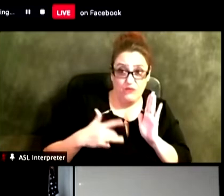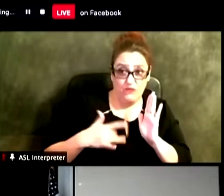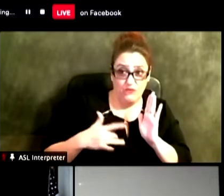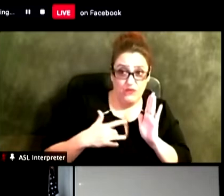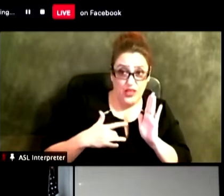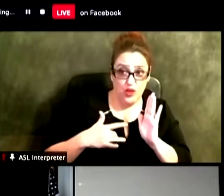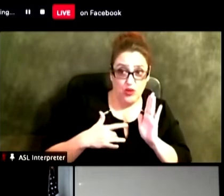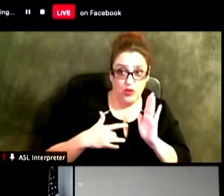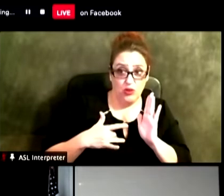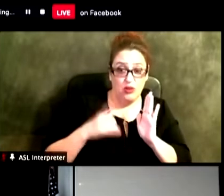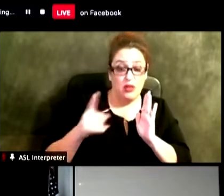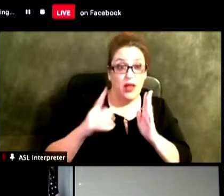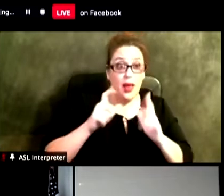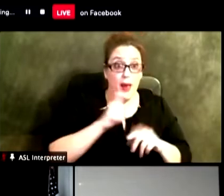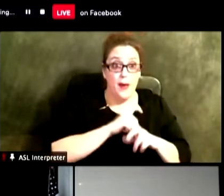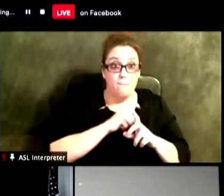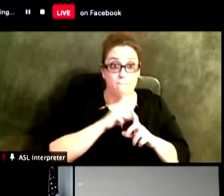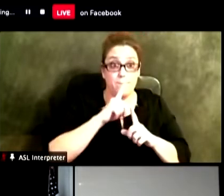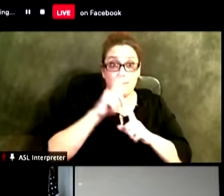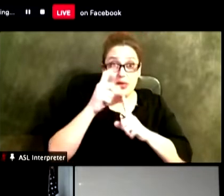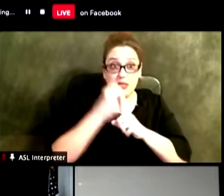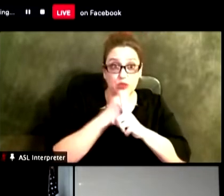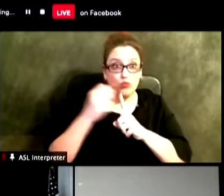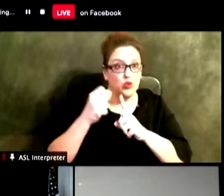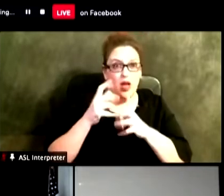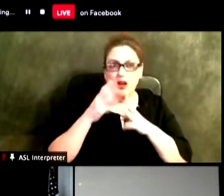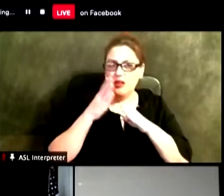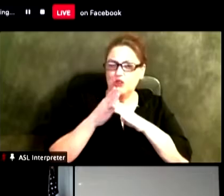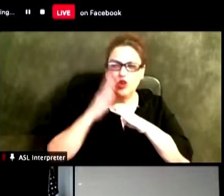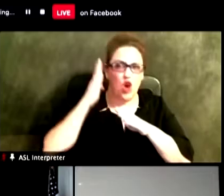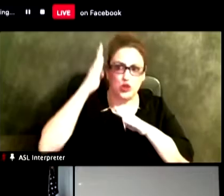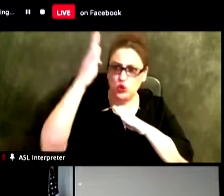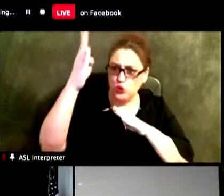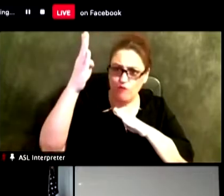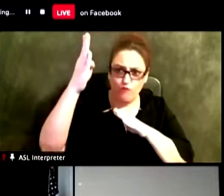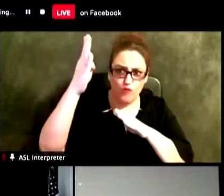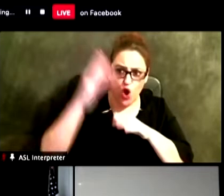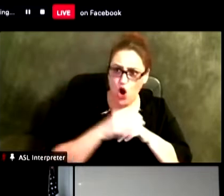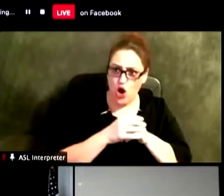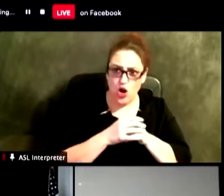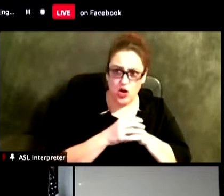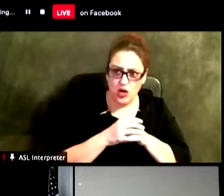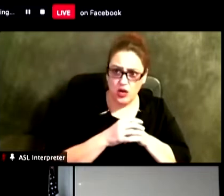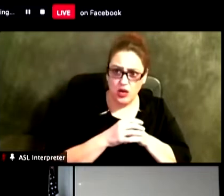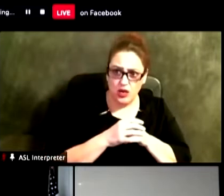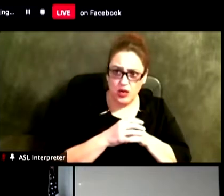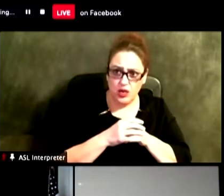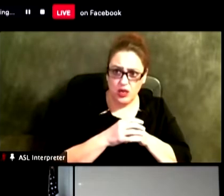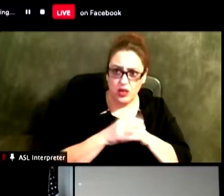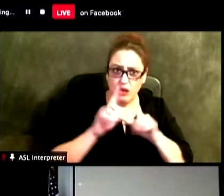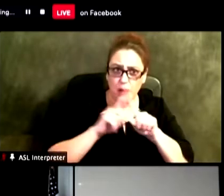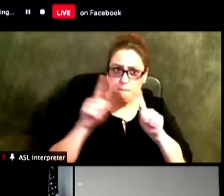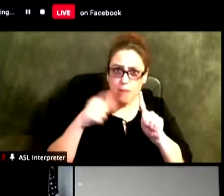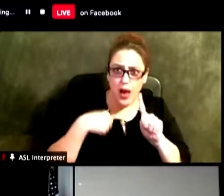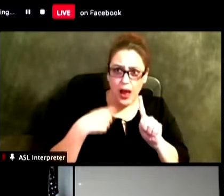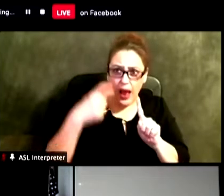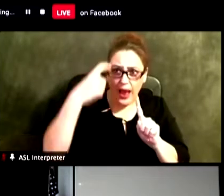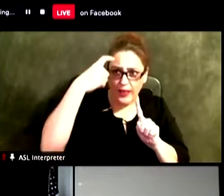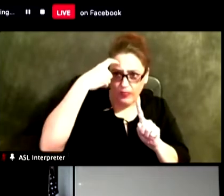police brutality has gone too far. You know, I don't want to create a problem, but I think the